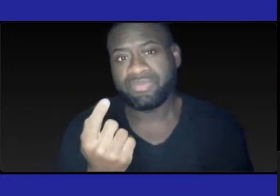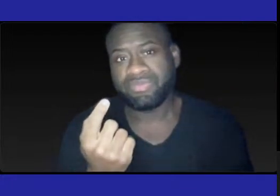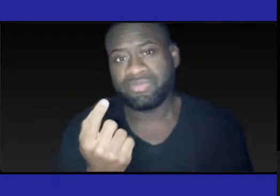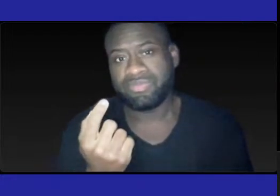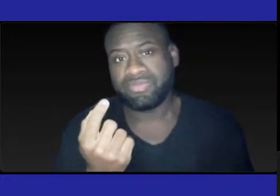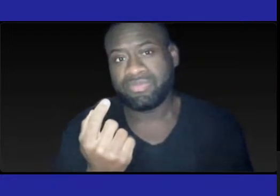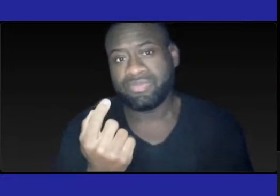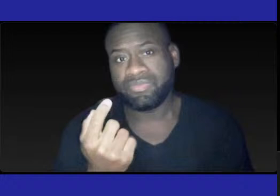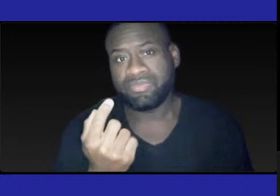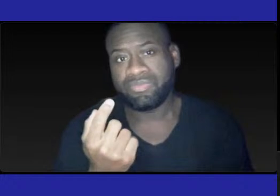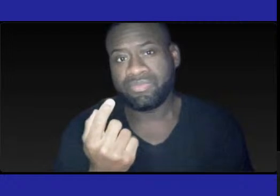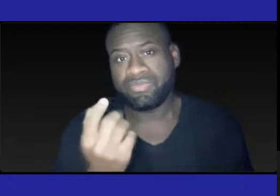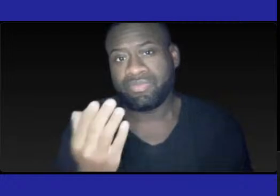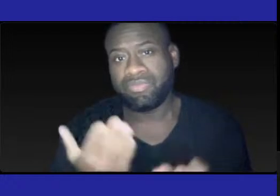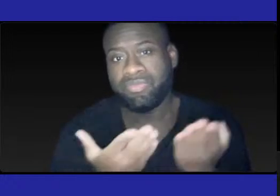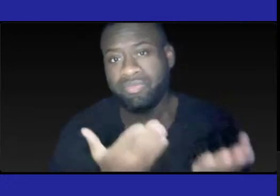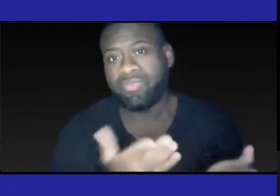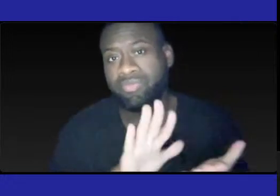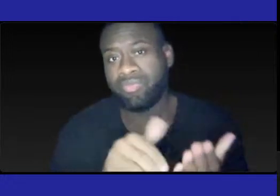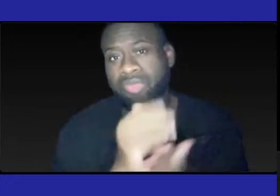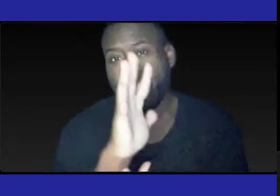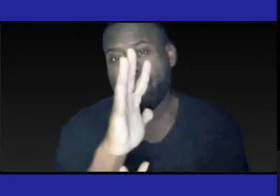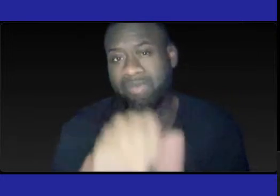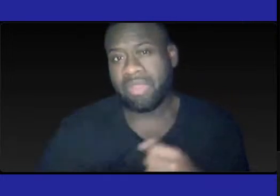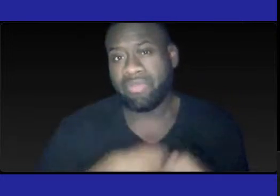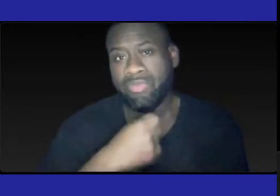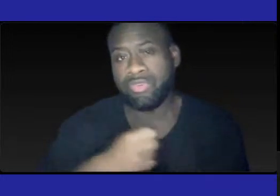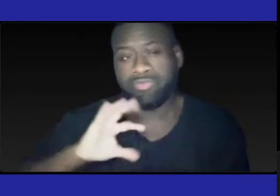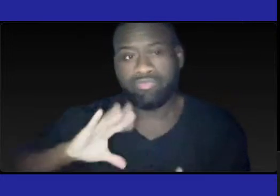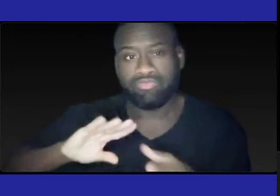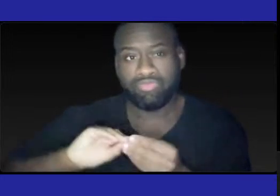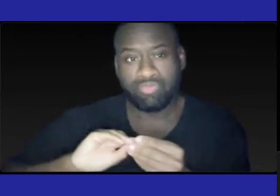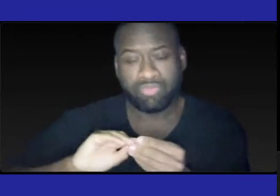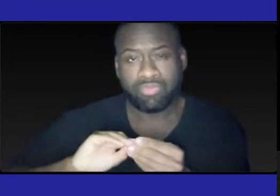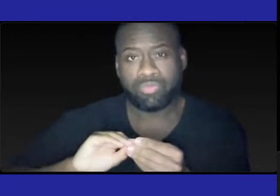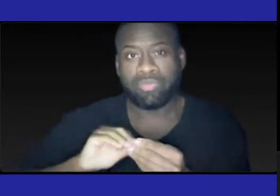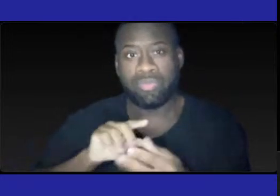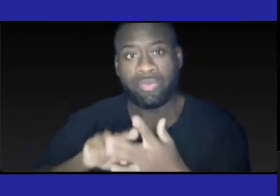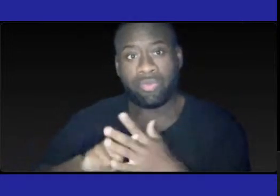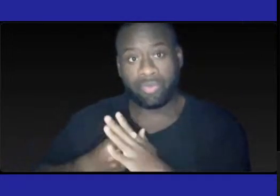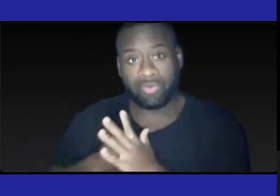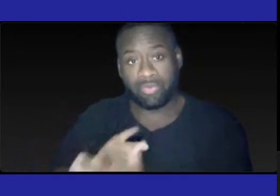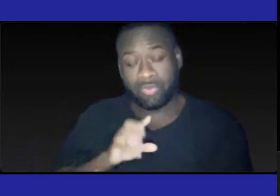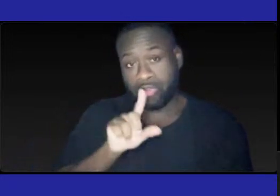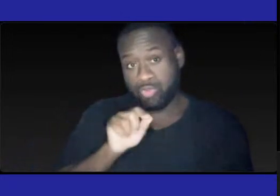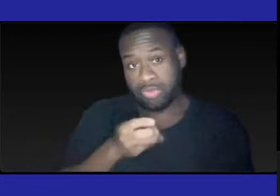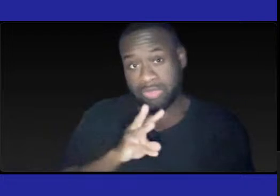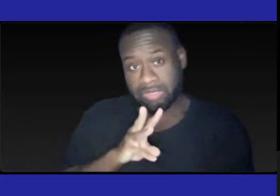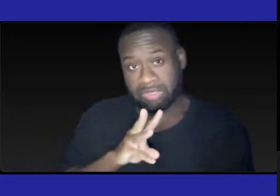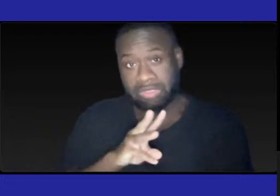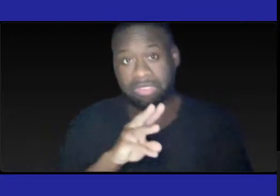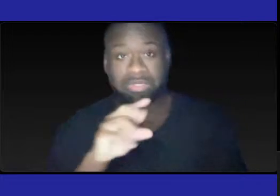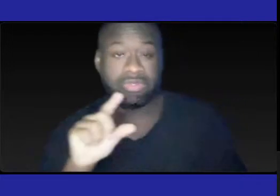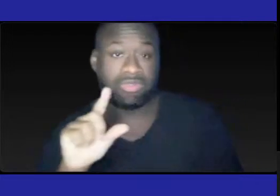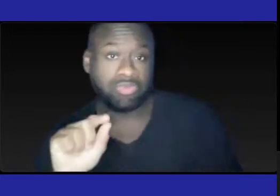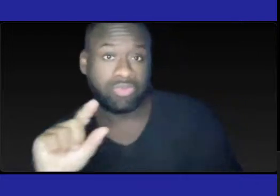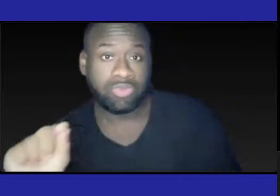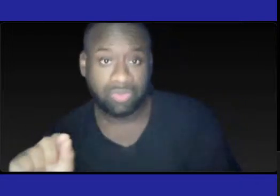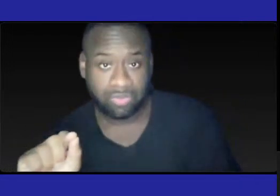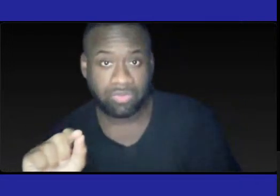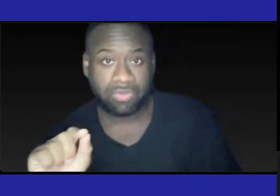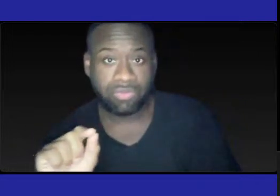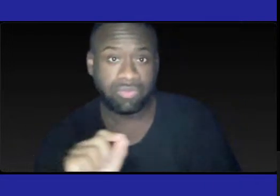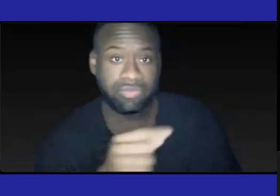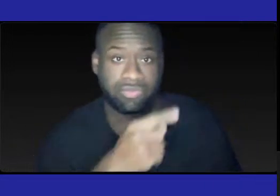issued over a 5-year time span. So the latest one is 2016 to 2020. We know that Black